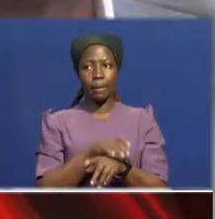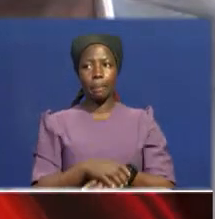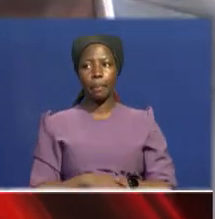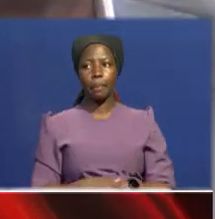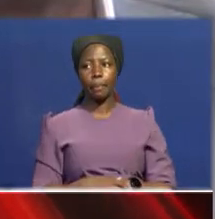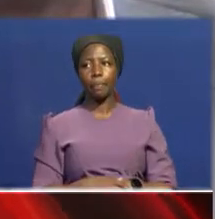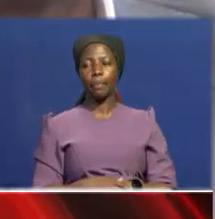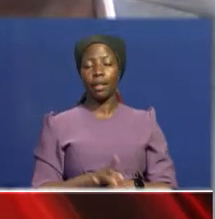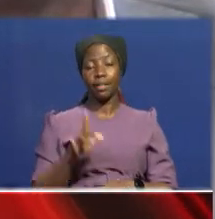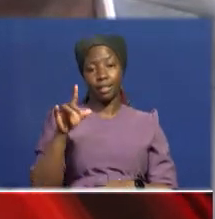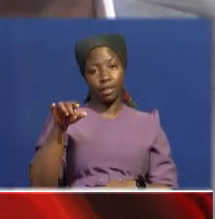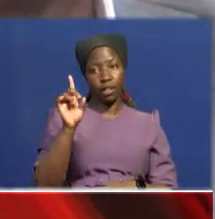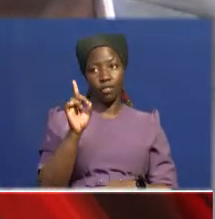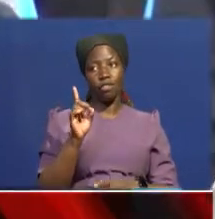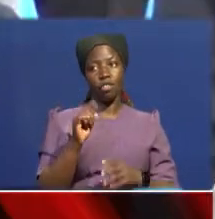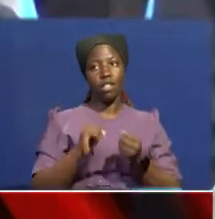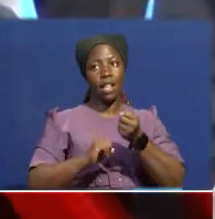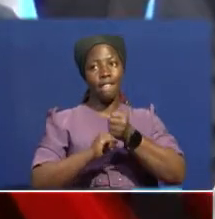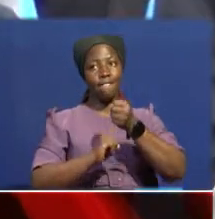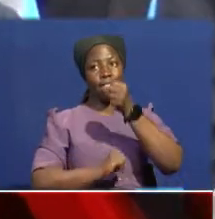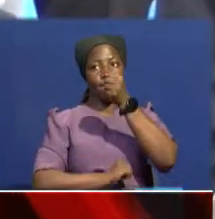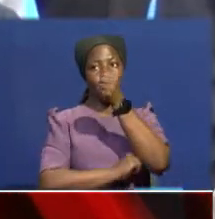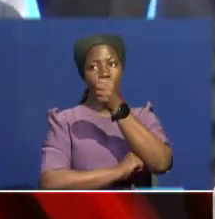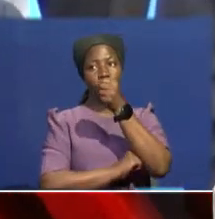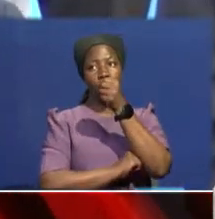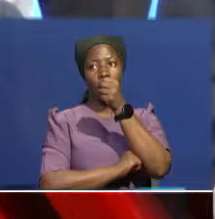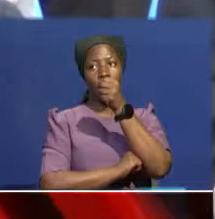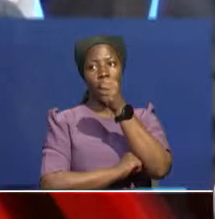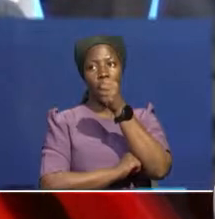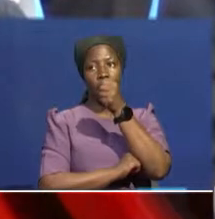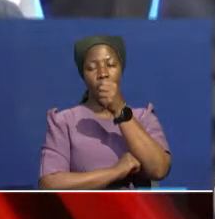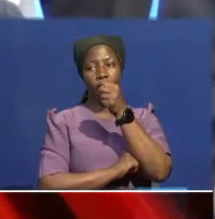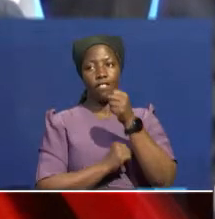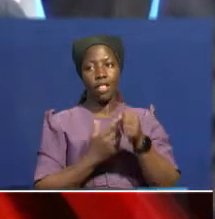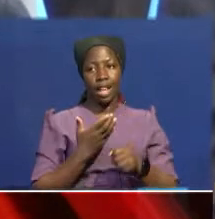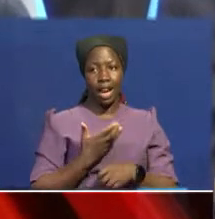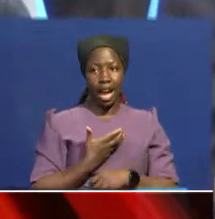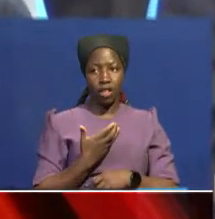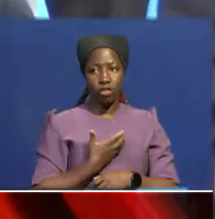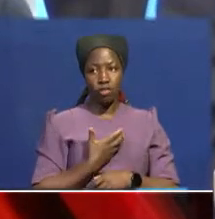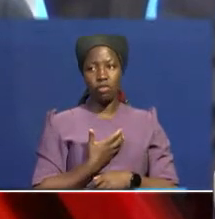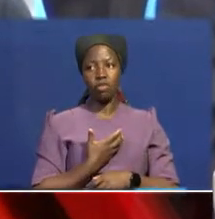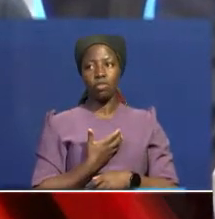Alikuwa mwasilishi ya New Kipsigis Council of Elders.